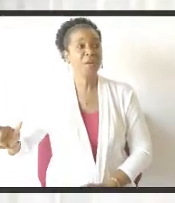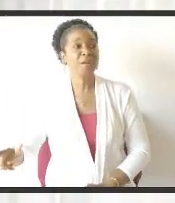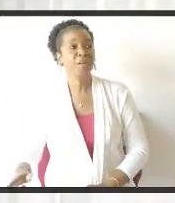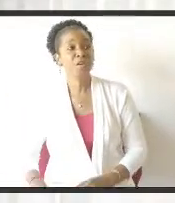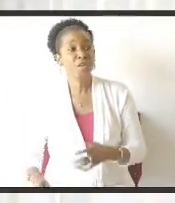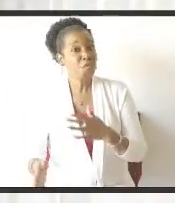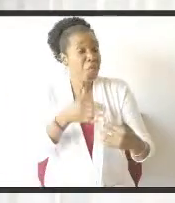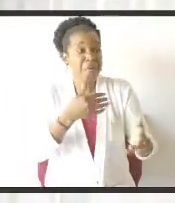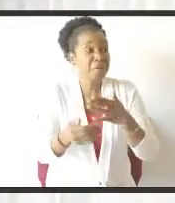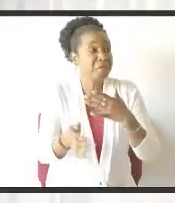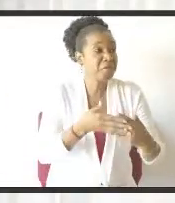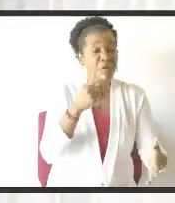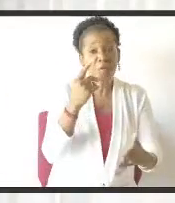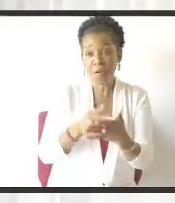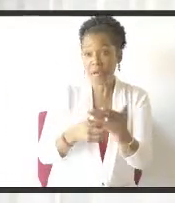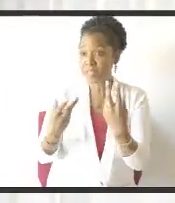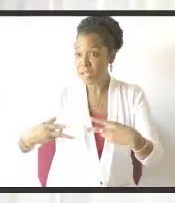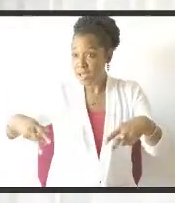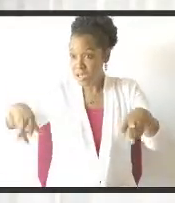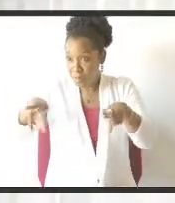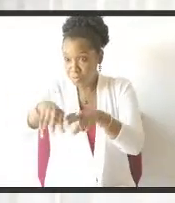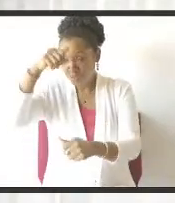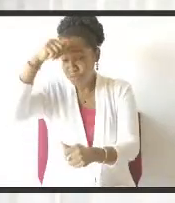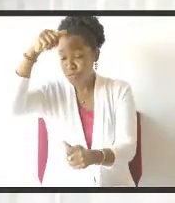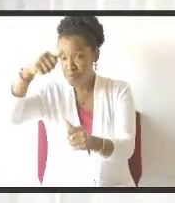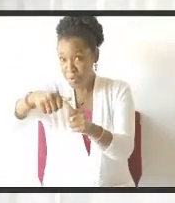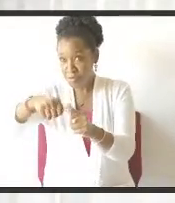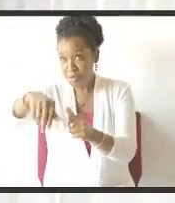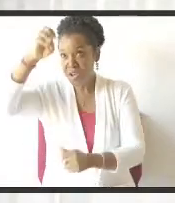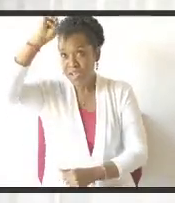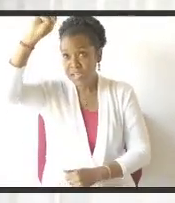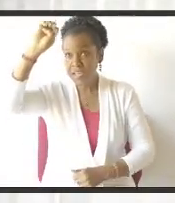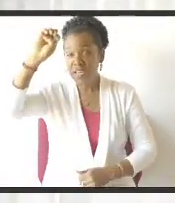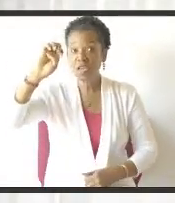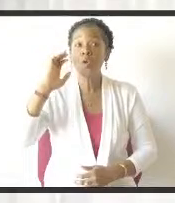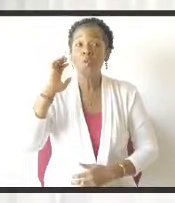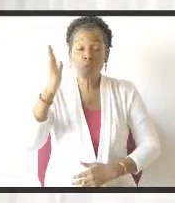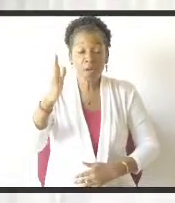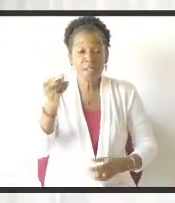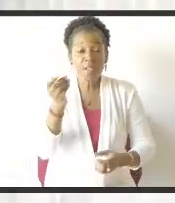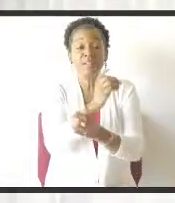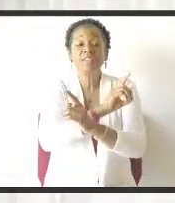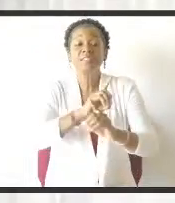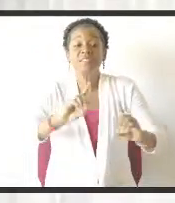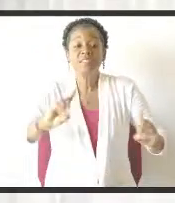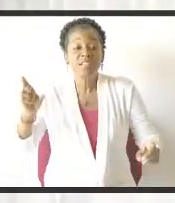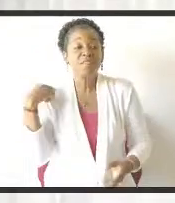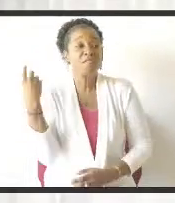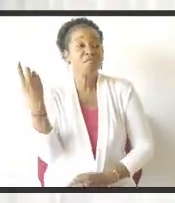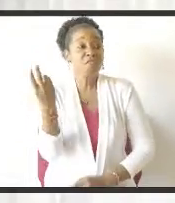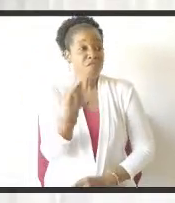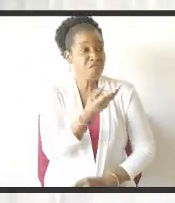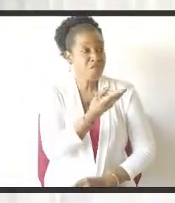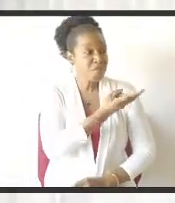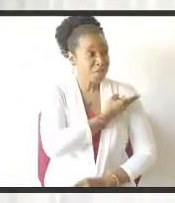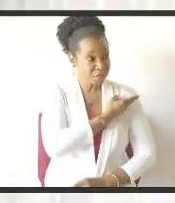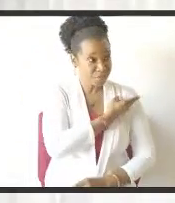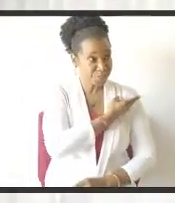third place, requires disciplined application. You hear me?